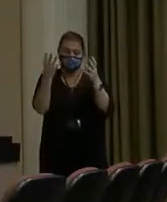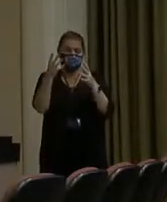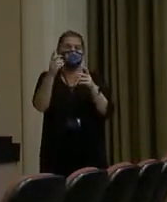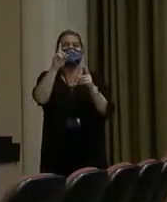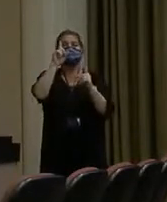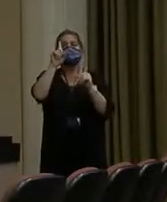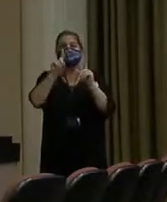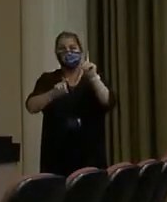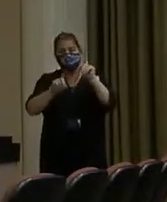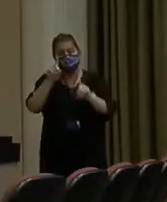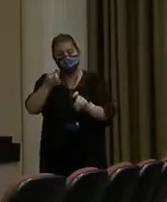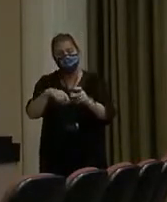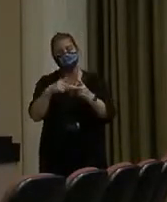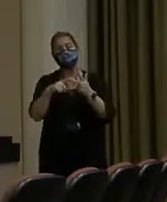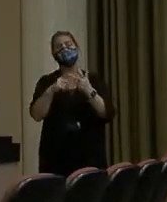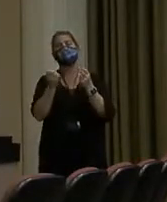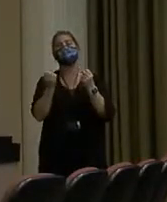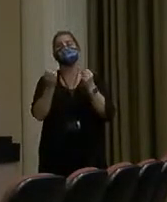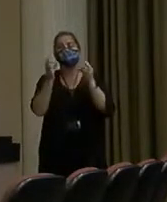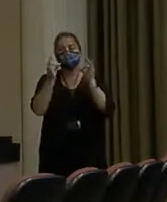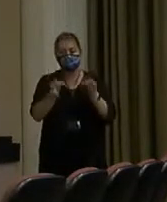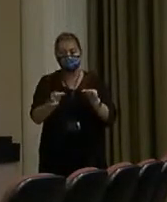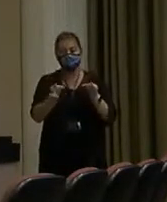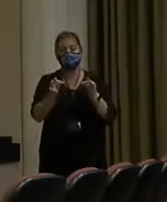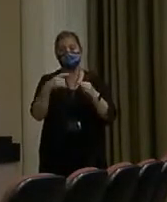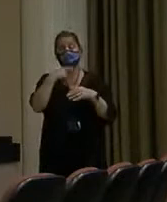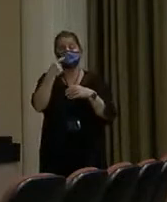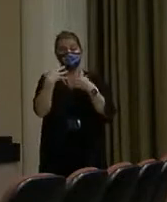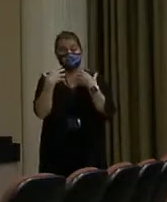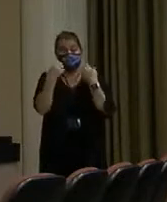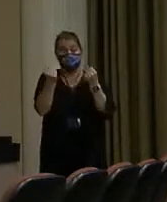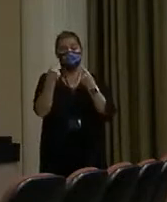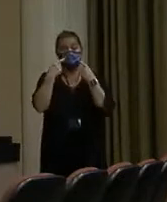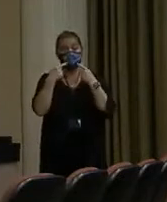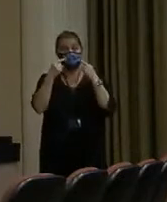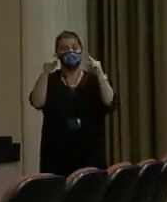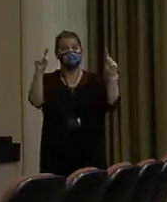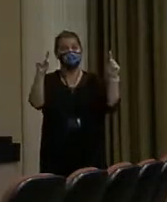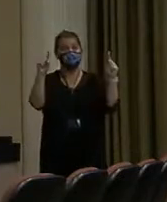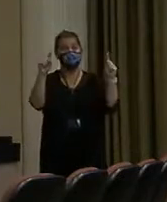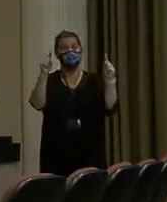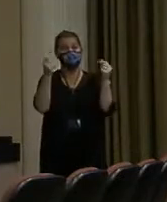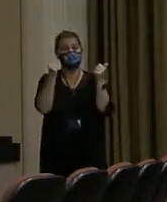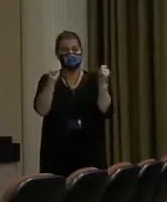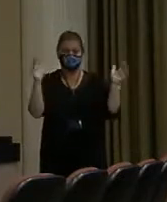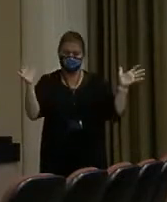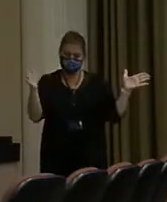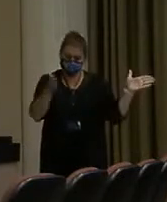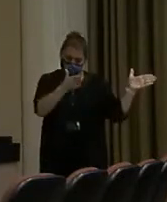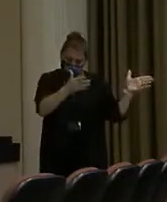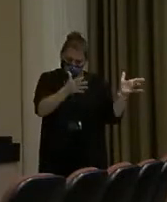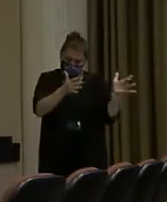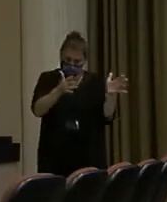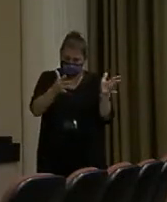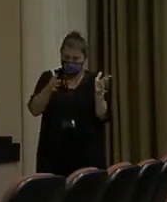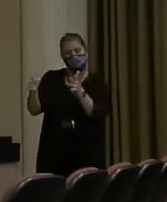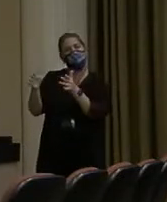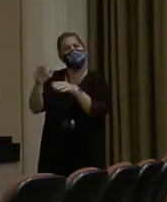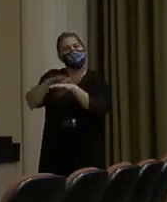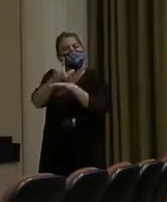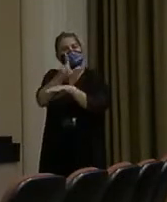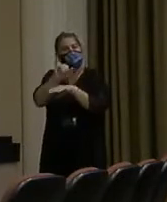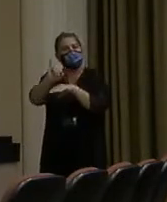and definitely a public health victory was in trying to mobilize in Long